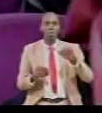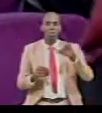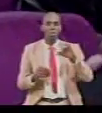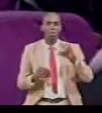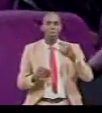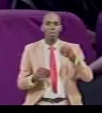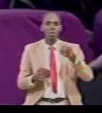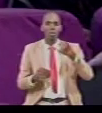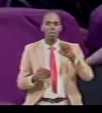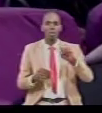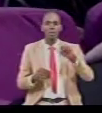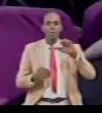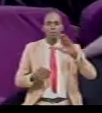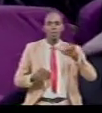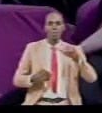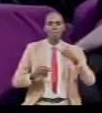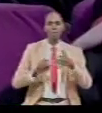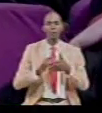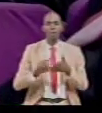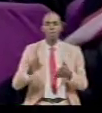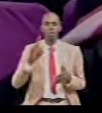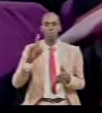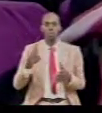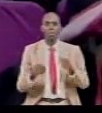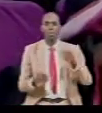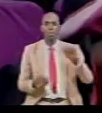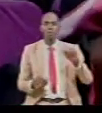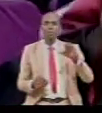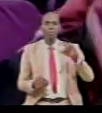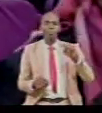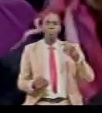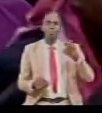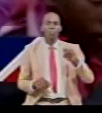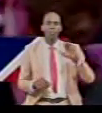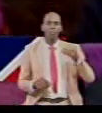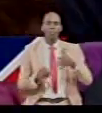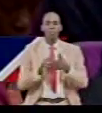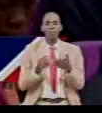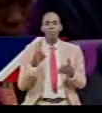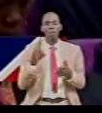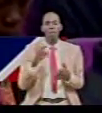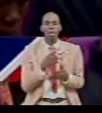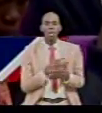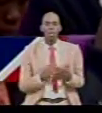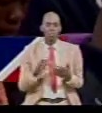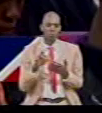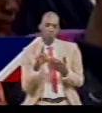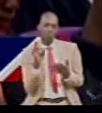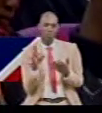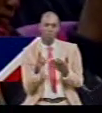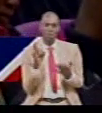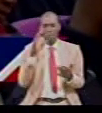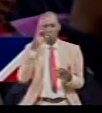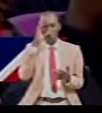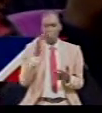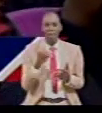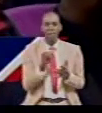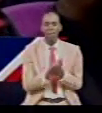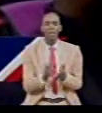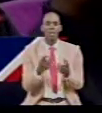15, reading from verse 1. And certain men which came from